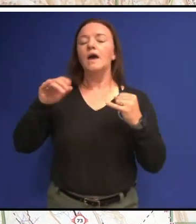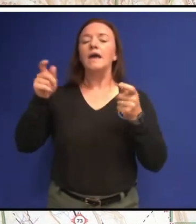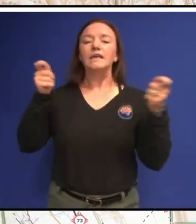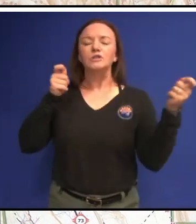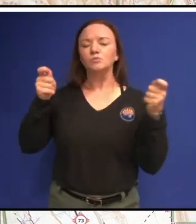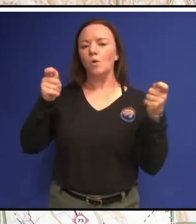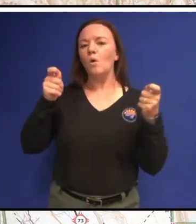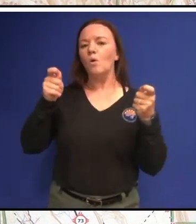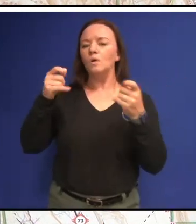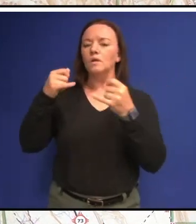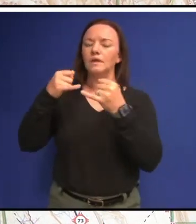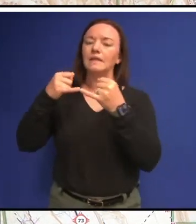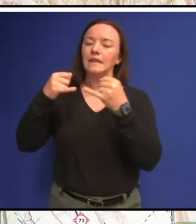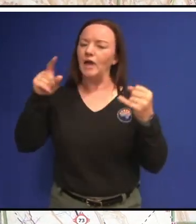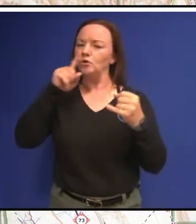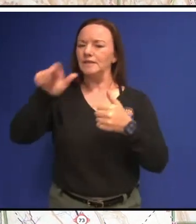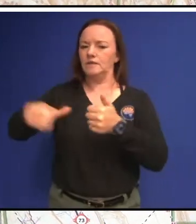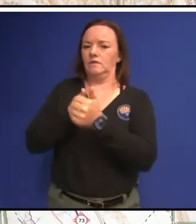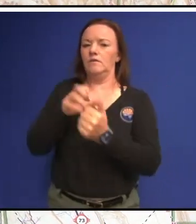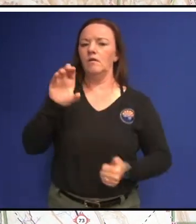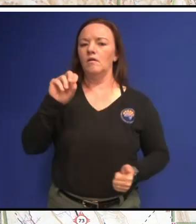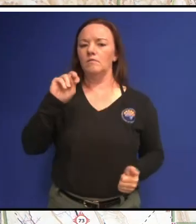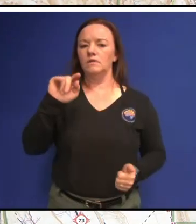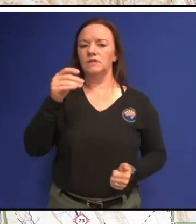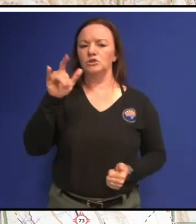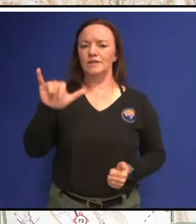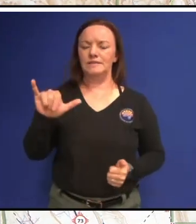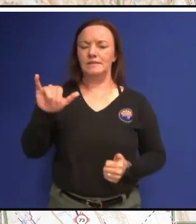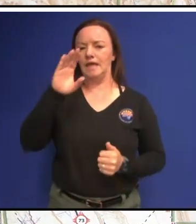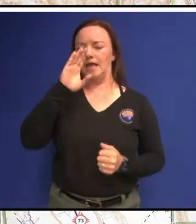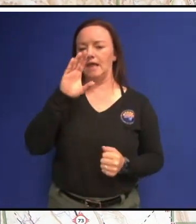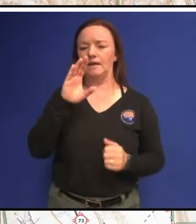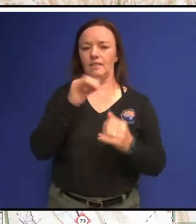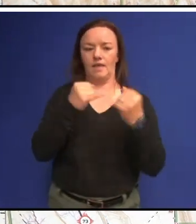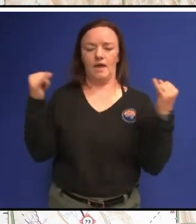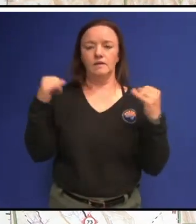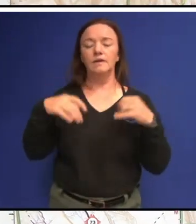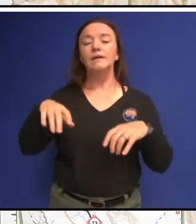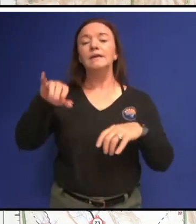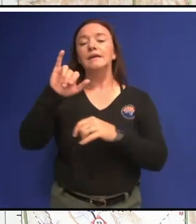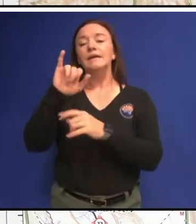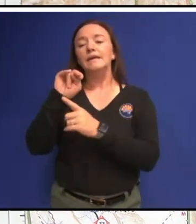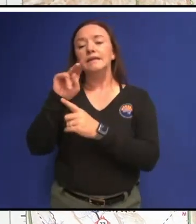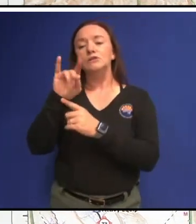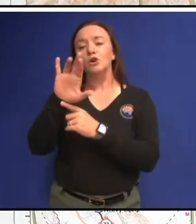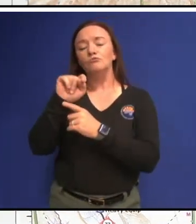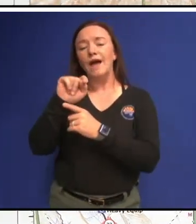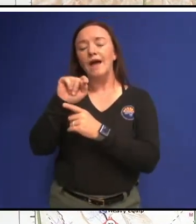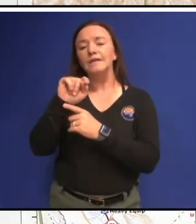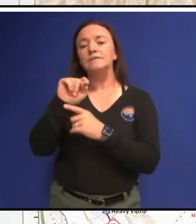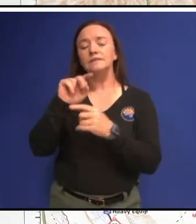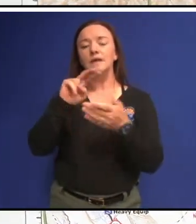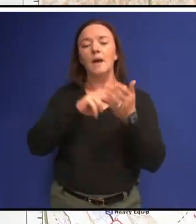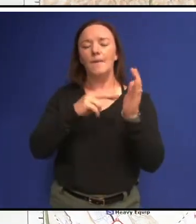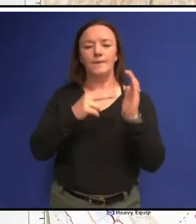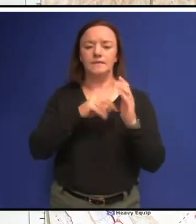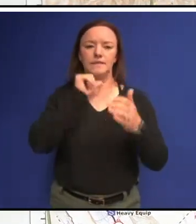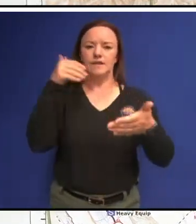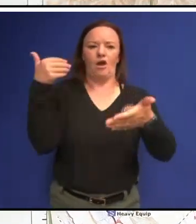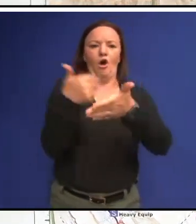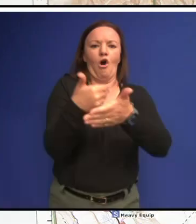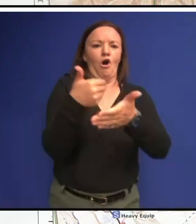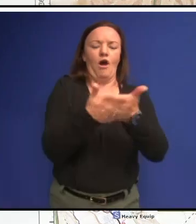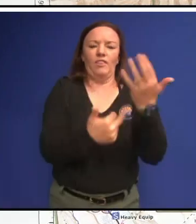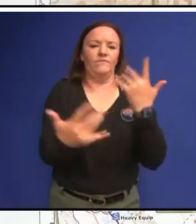contingency lines. So a line is indirect when it's off of the fire's edge. A line is a contingency line when it's not our